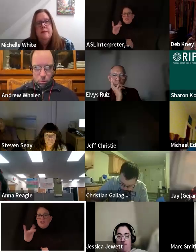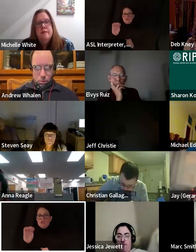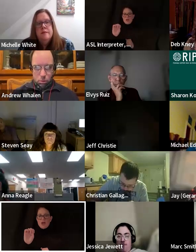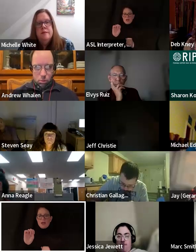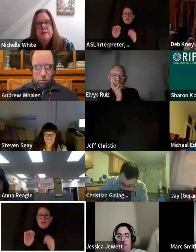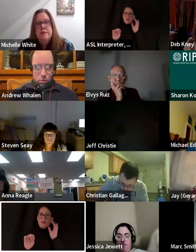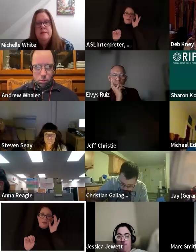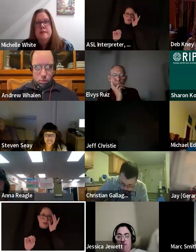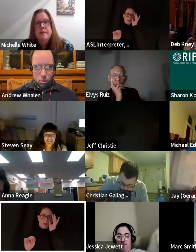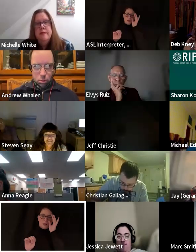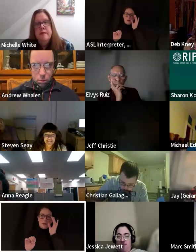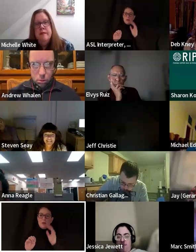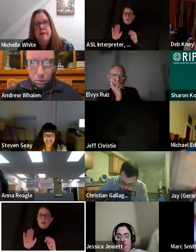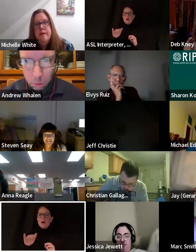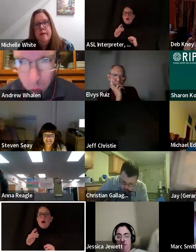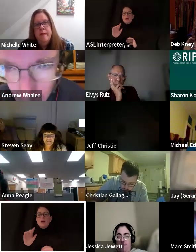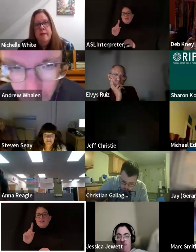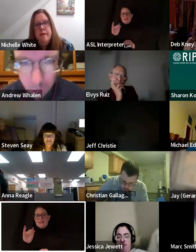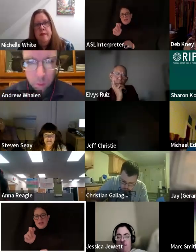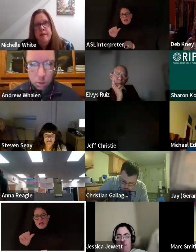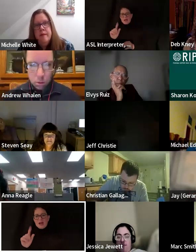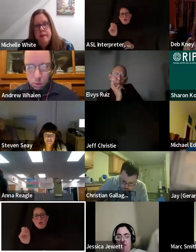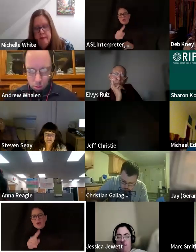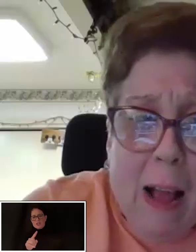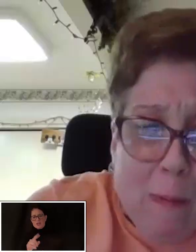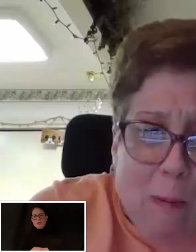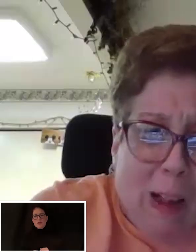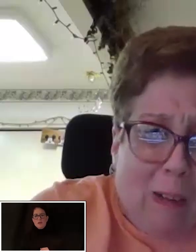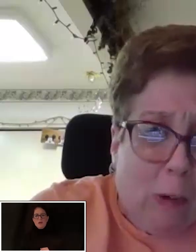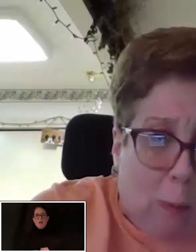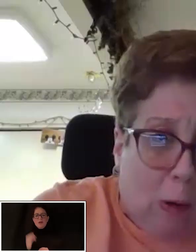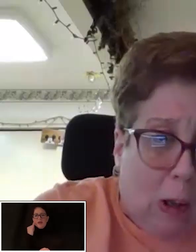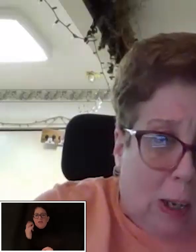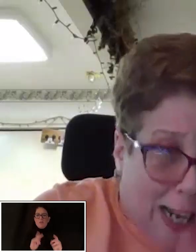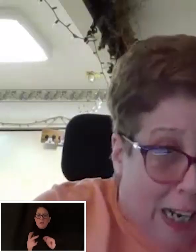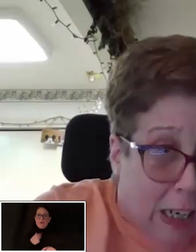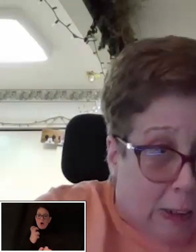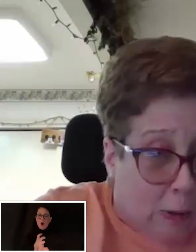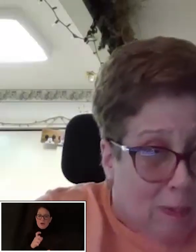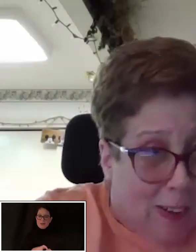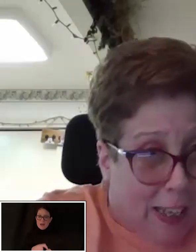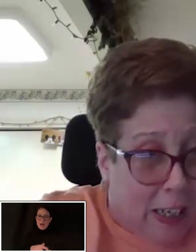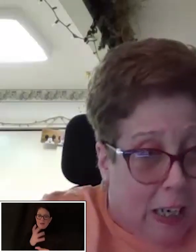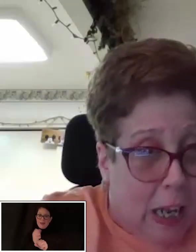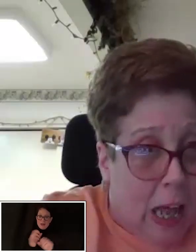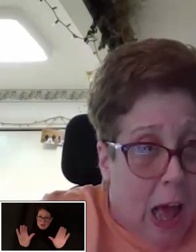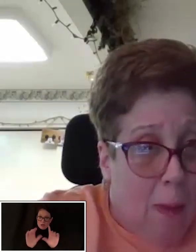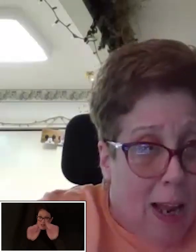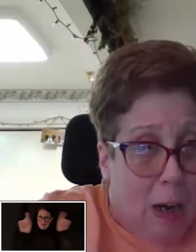point, I was just gonna ask Jackie. So, if people have trouble getting a